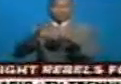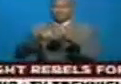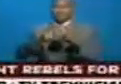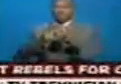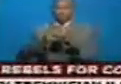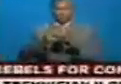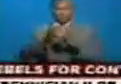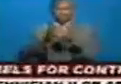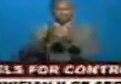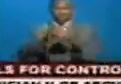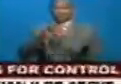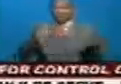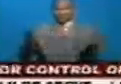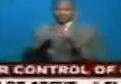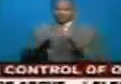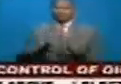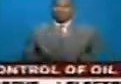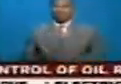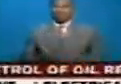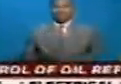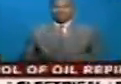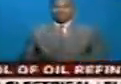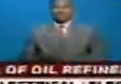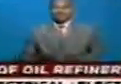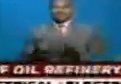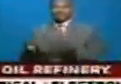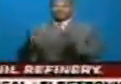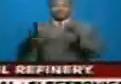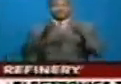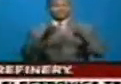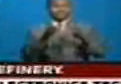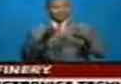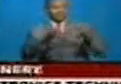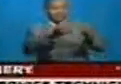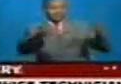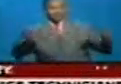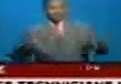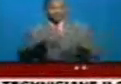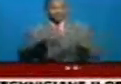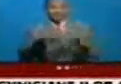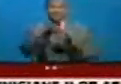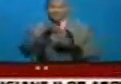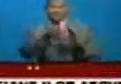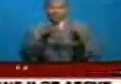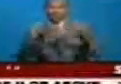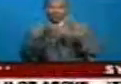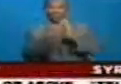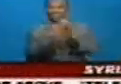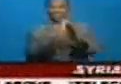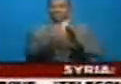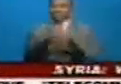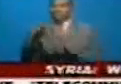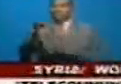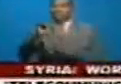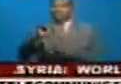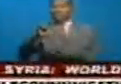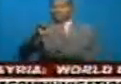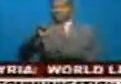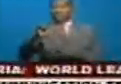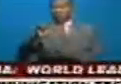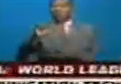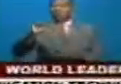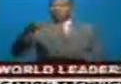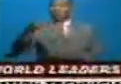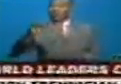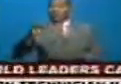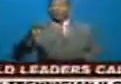change. From the Dela Cathedral, the president moved to the grounds of the policy fair at Ola Secondary School,